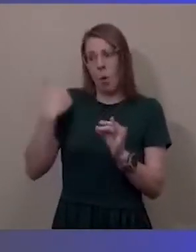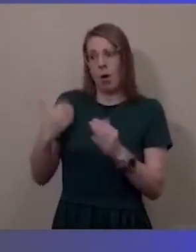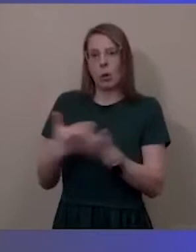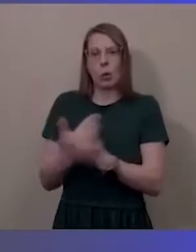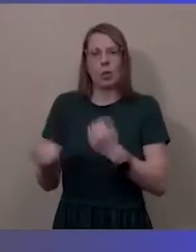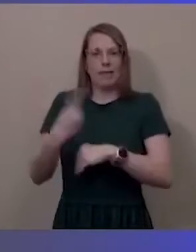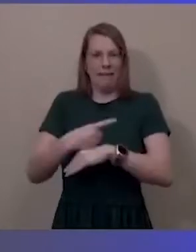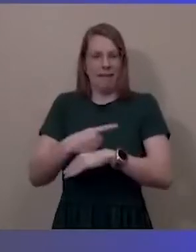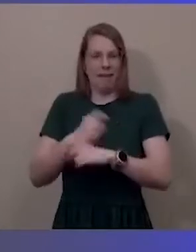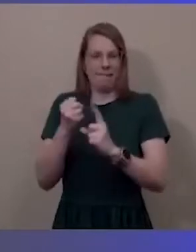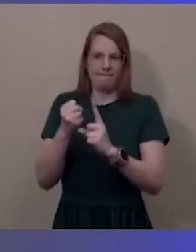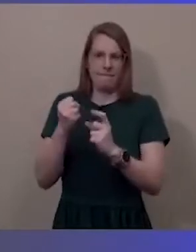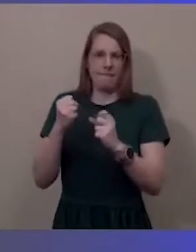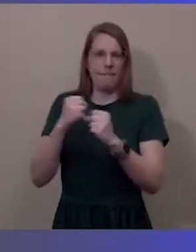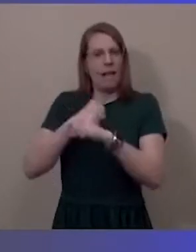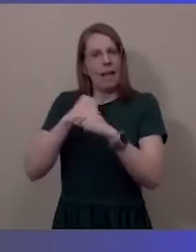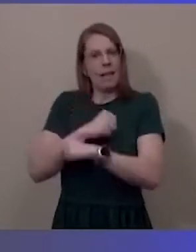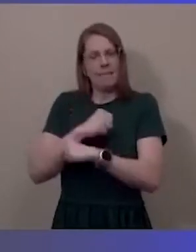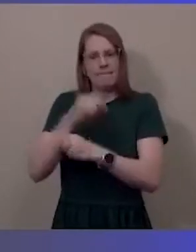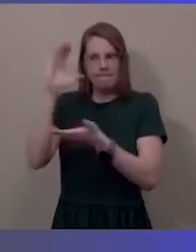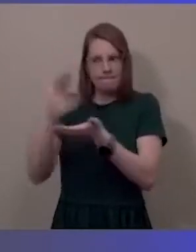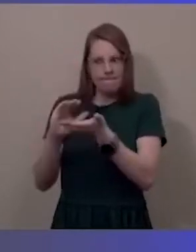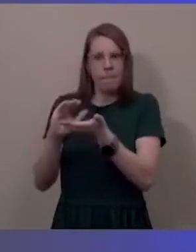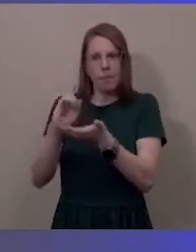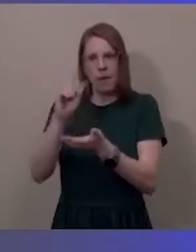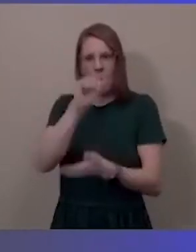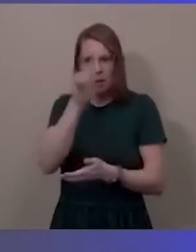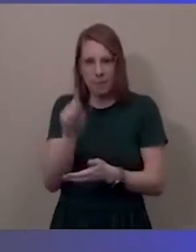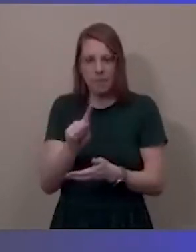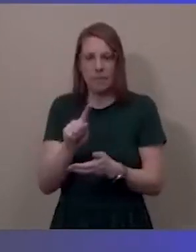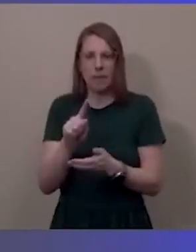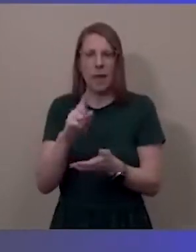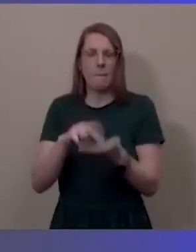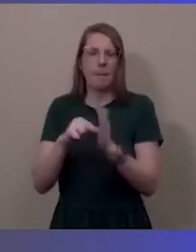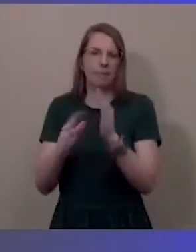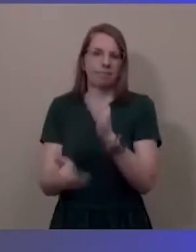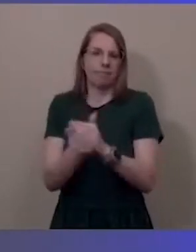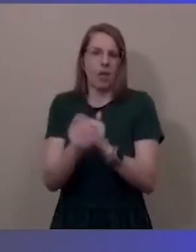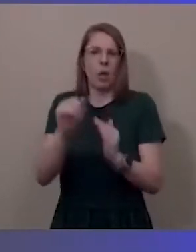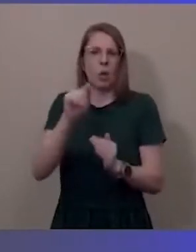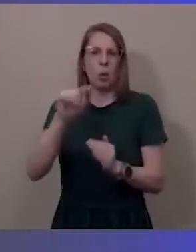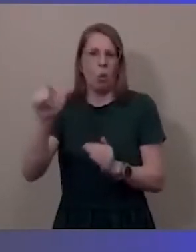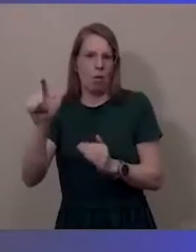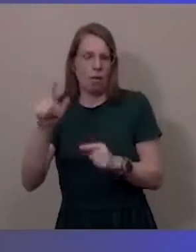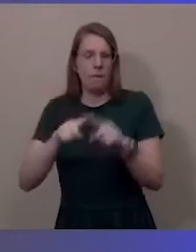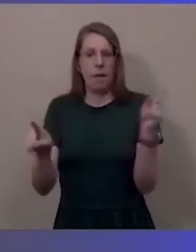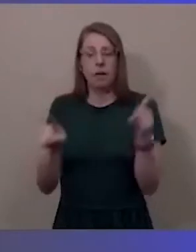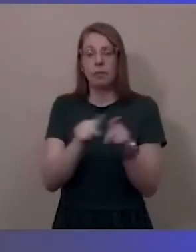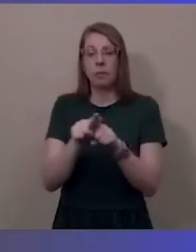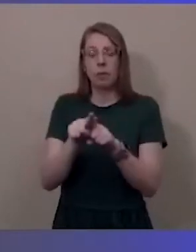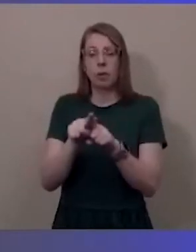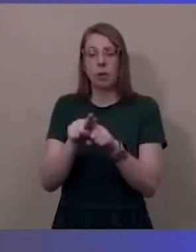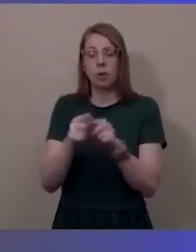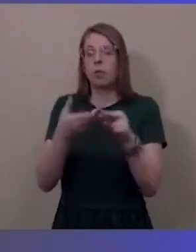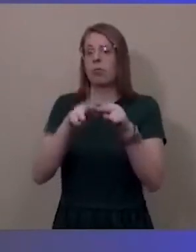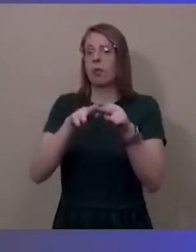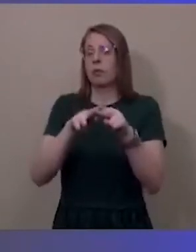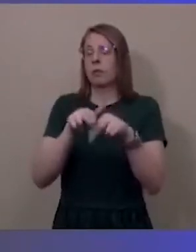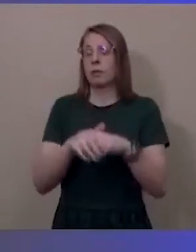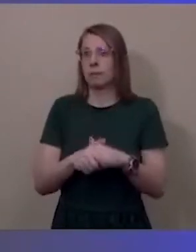Alzheimer's disease. It would really give us a whole other tool, but it would also increase how much